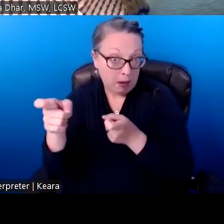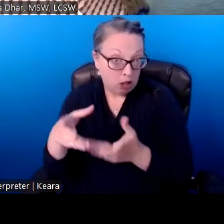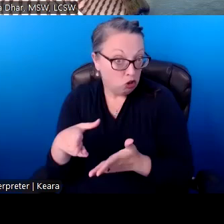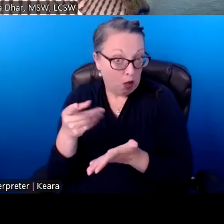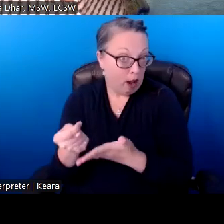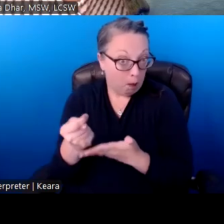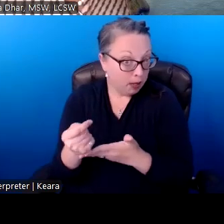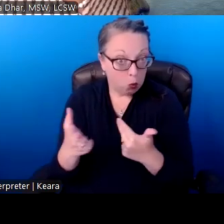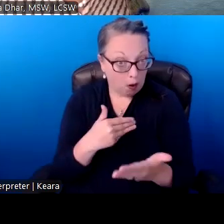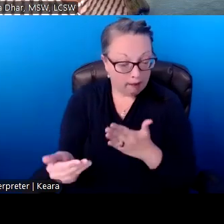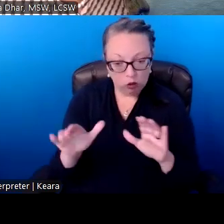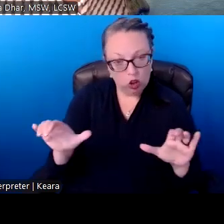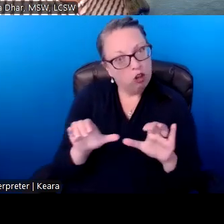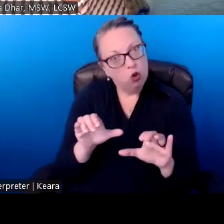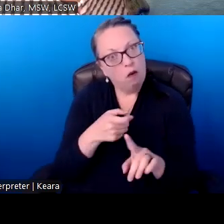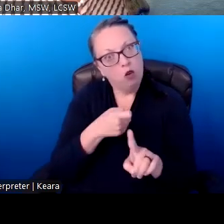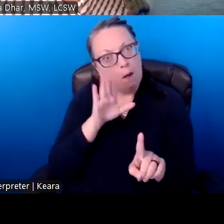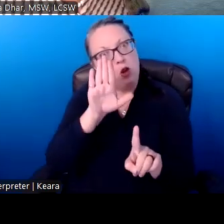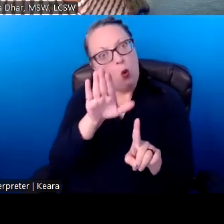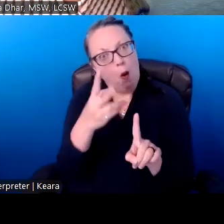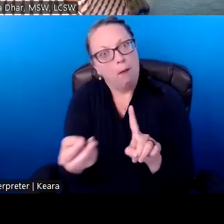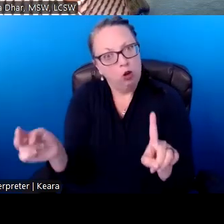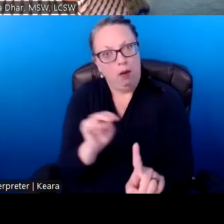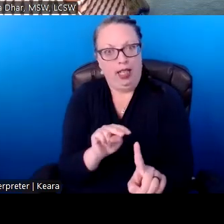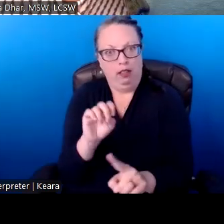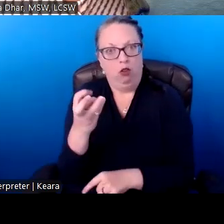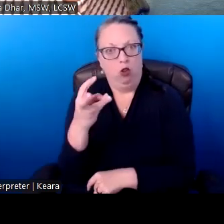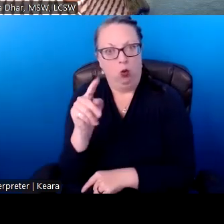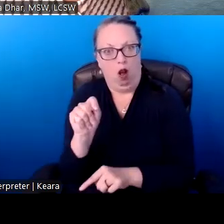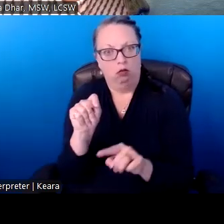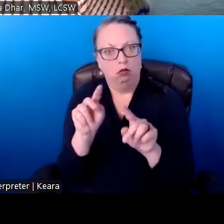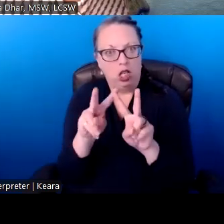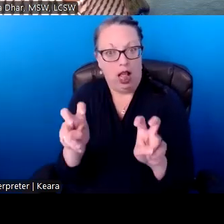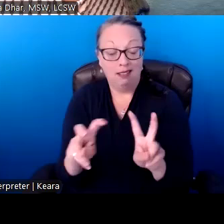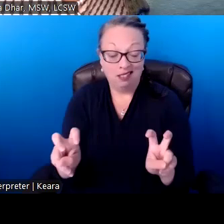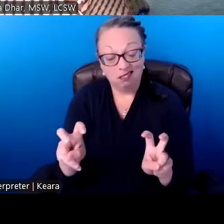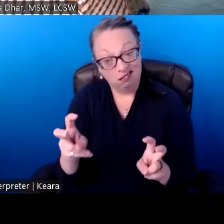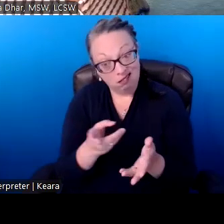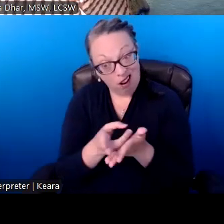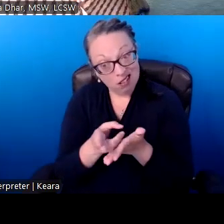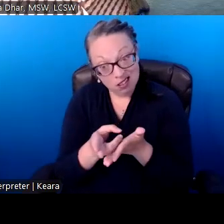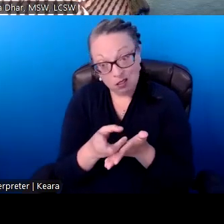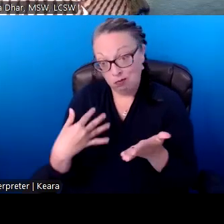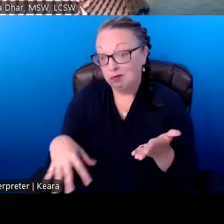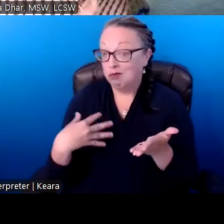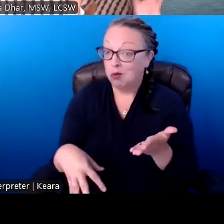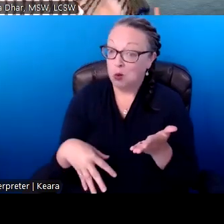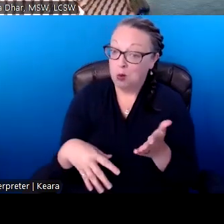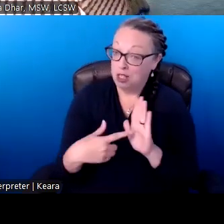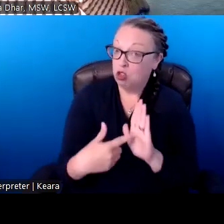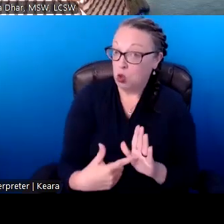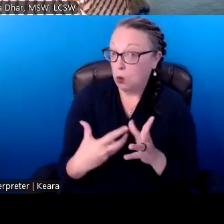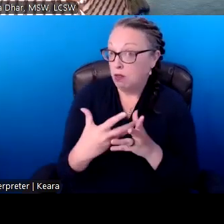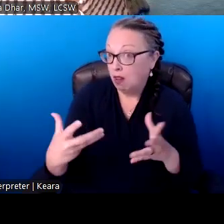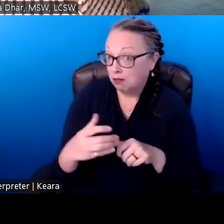SWOT analysis from your lens, from your vantage point. And let me tell you, it is really revealing. And again,